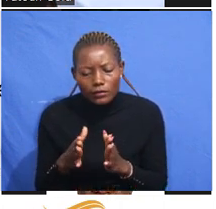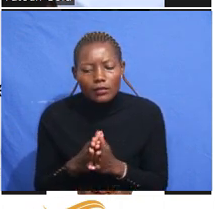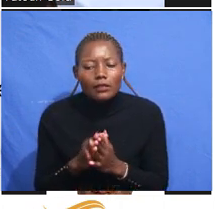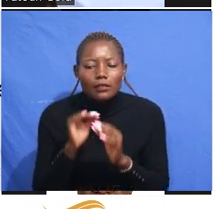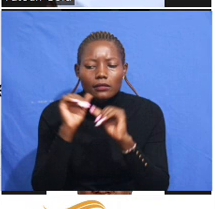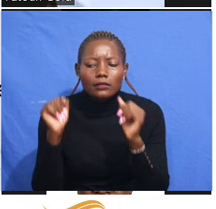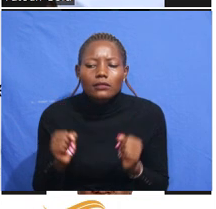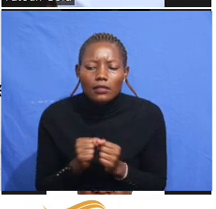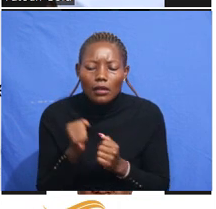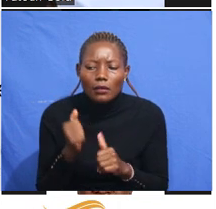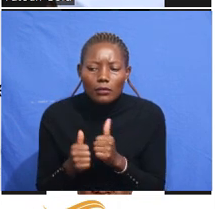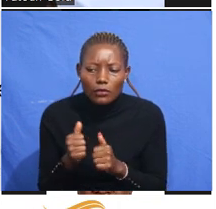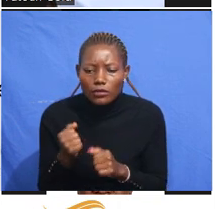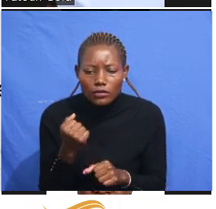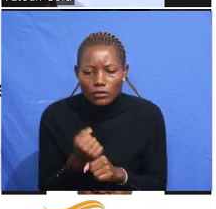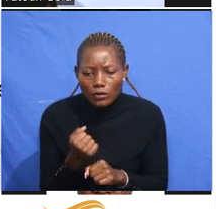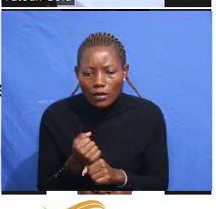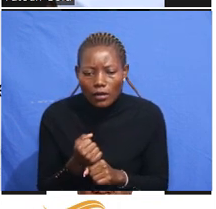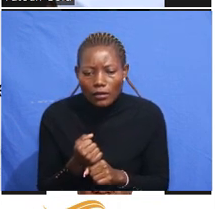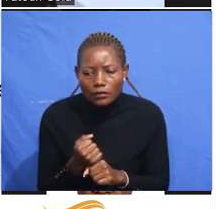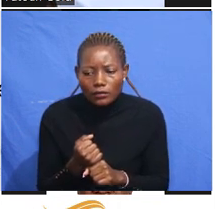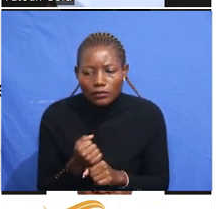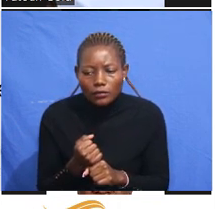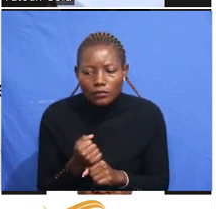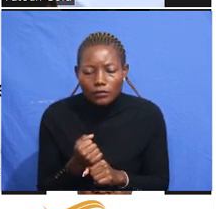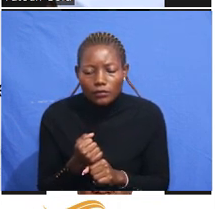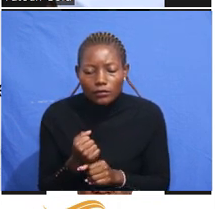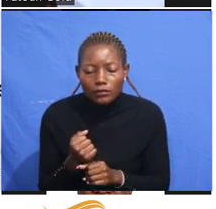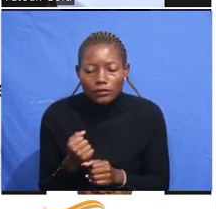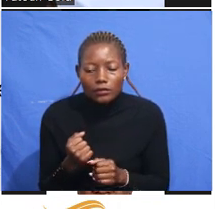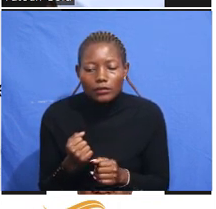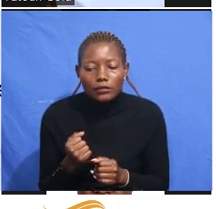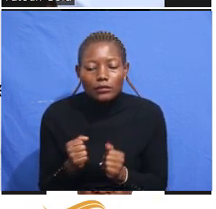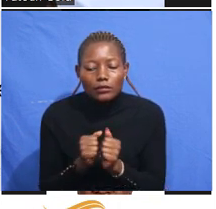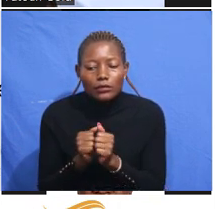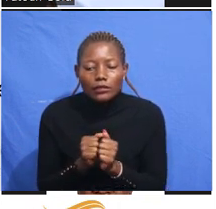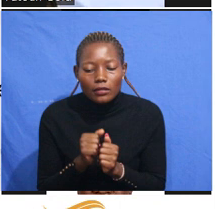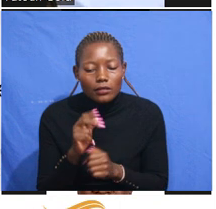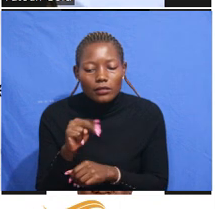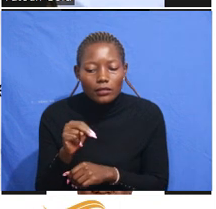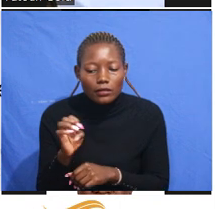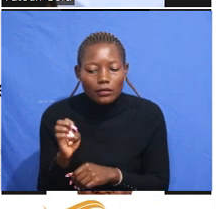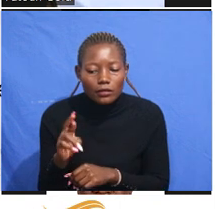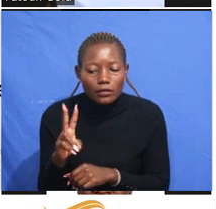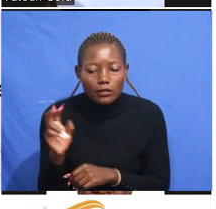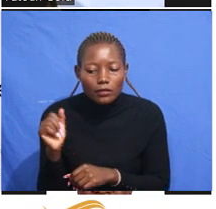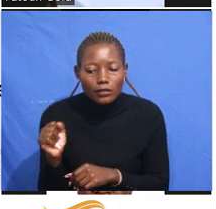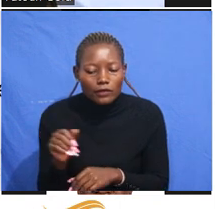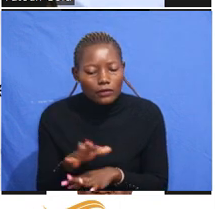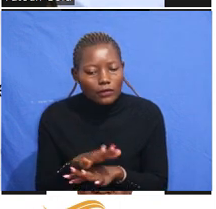with the stimulation of the nerves, and it always starts. Everything starts from the